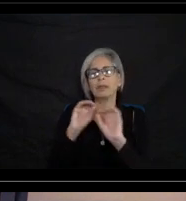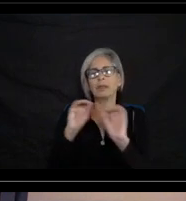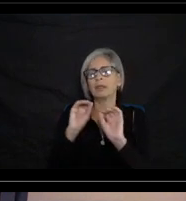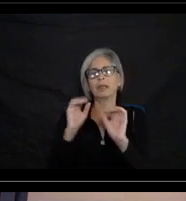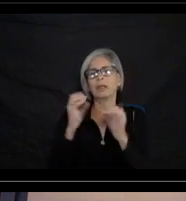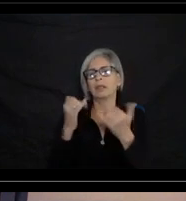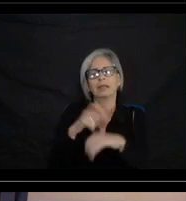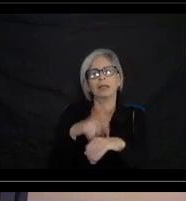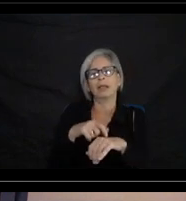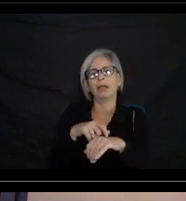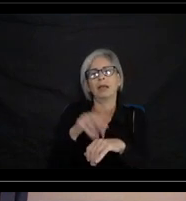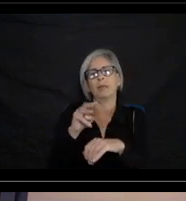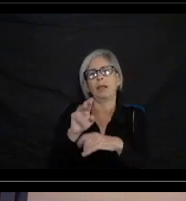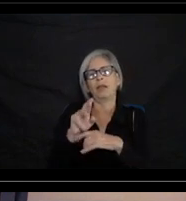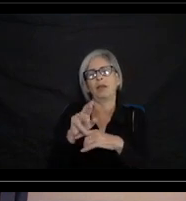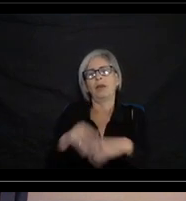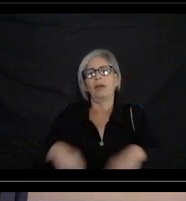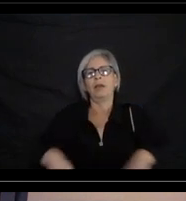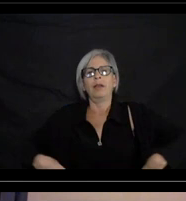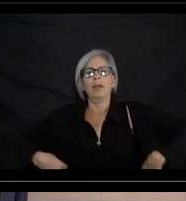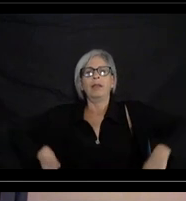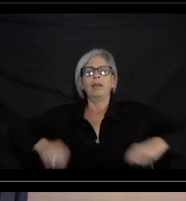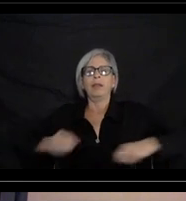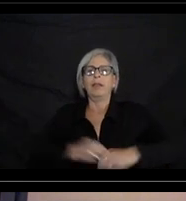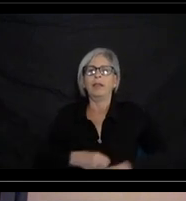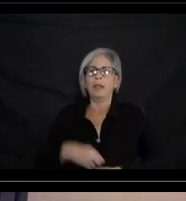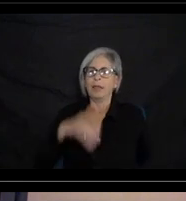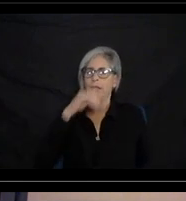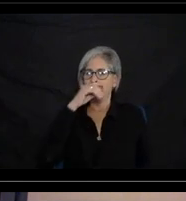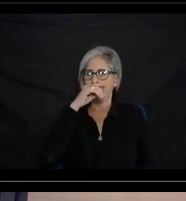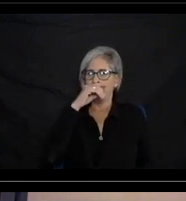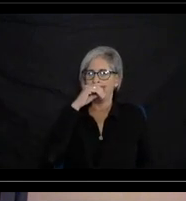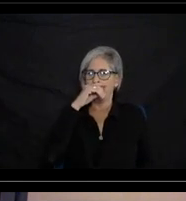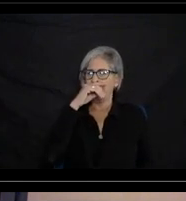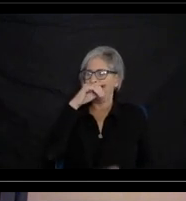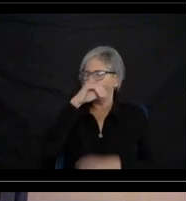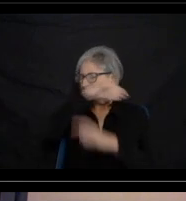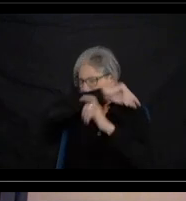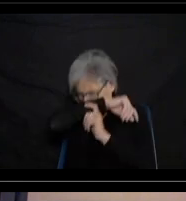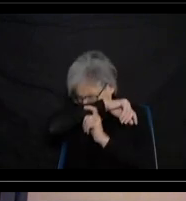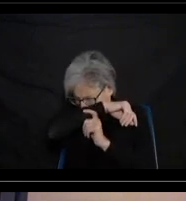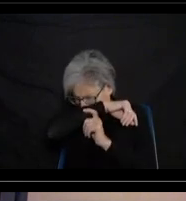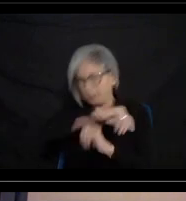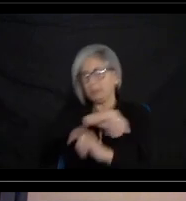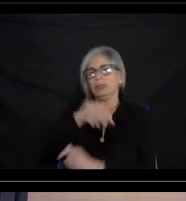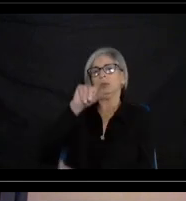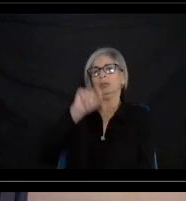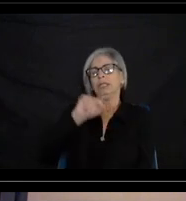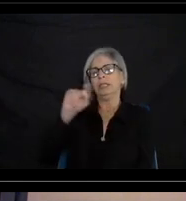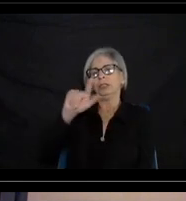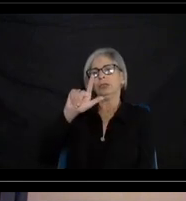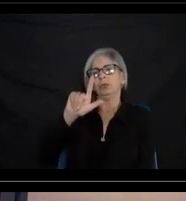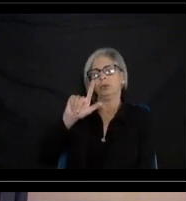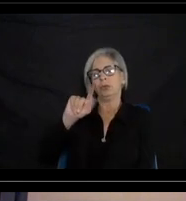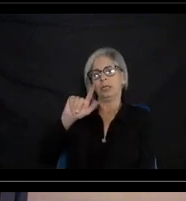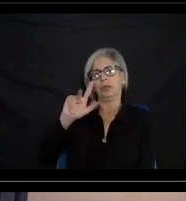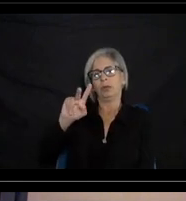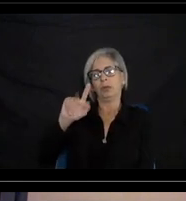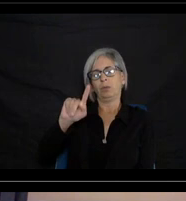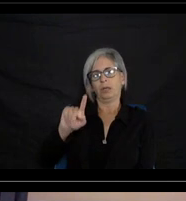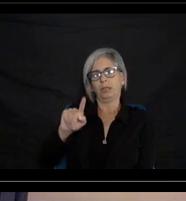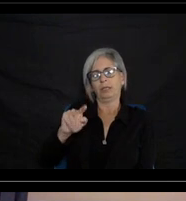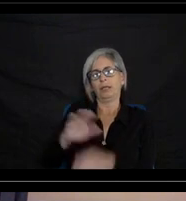in regards to proposed ordinance number 20- 0031. May I have a roll call, please?